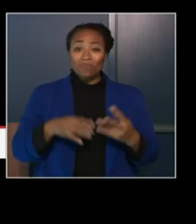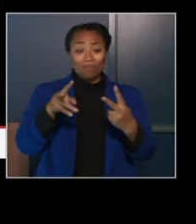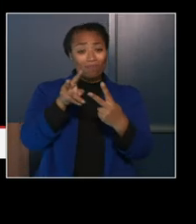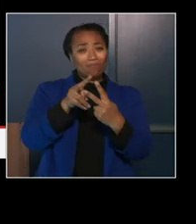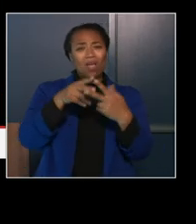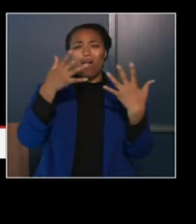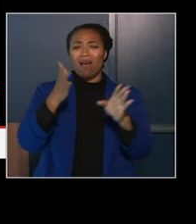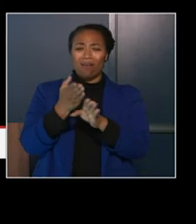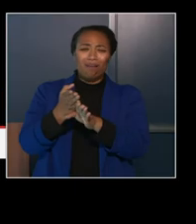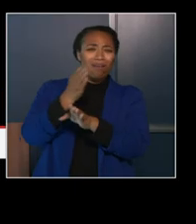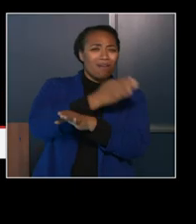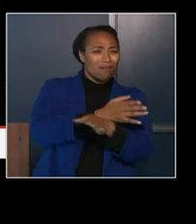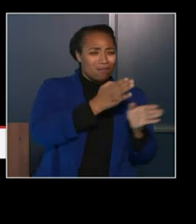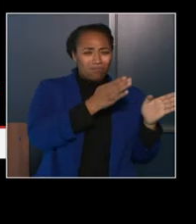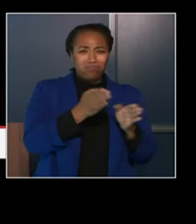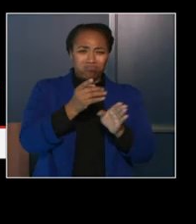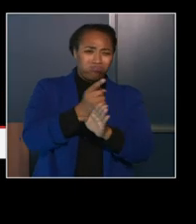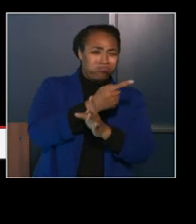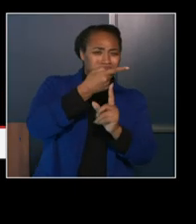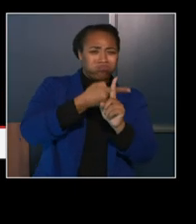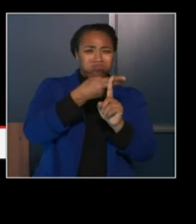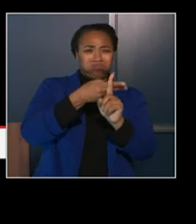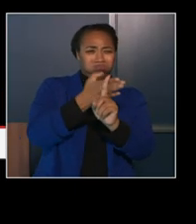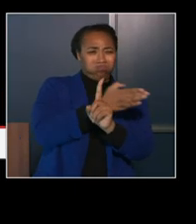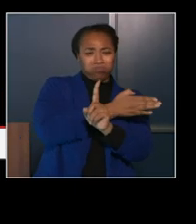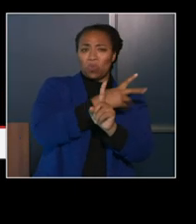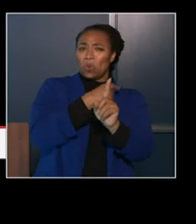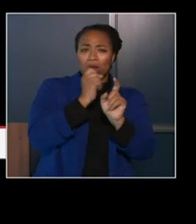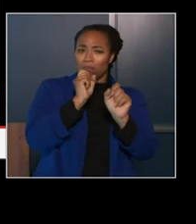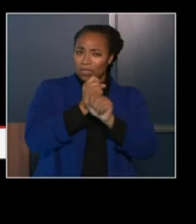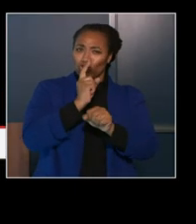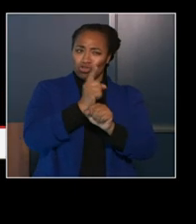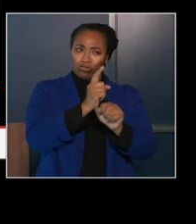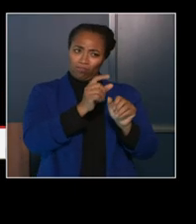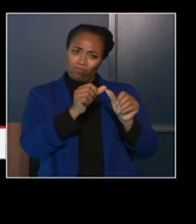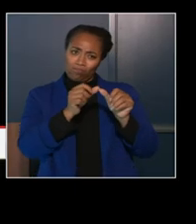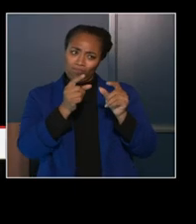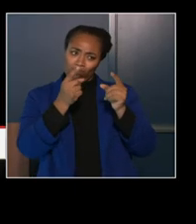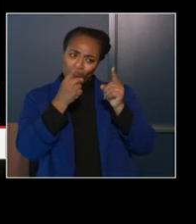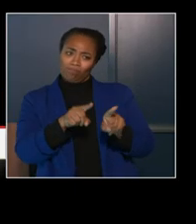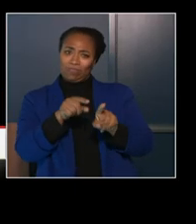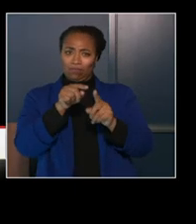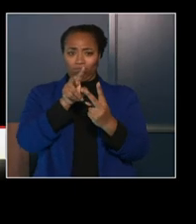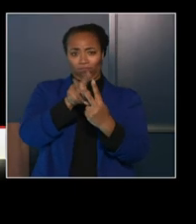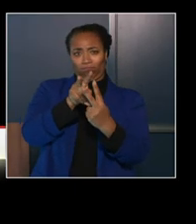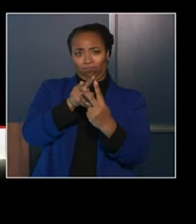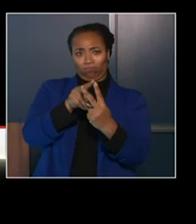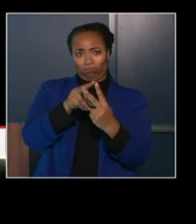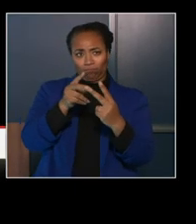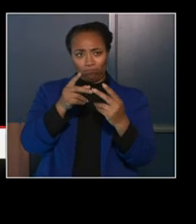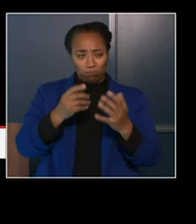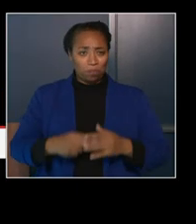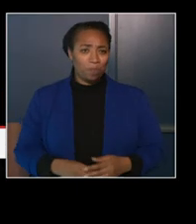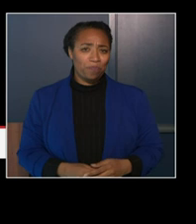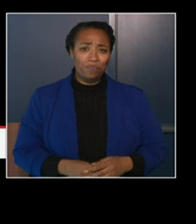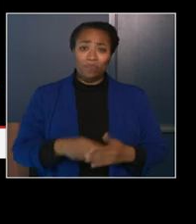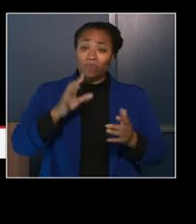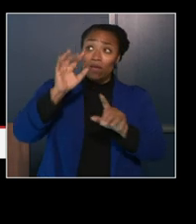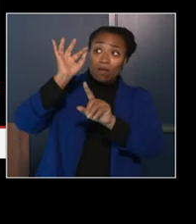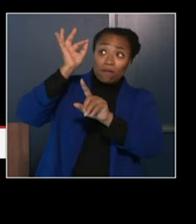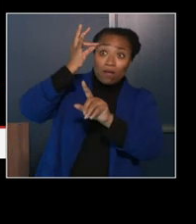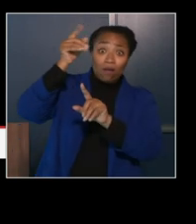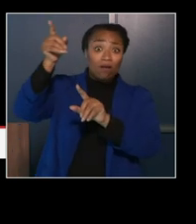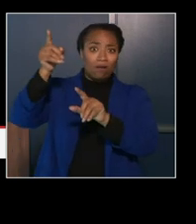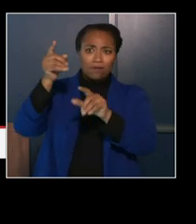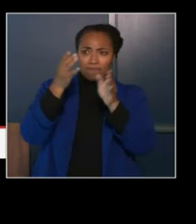happen as planned, and we will support the federal government in all of their efforts. With that, I'm going to